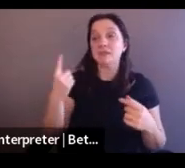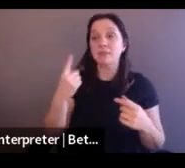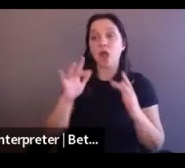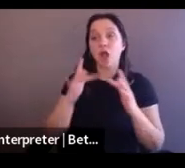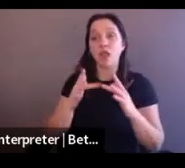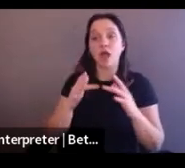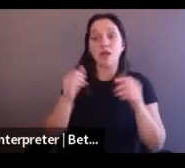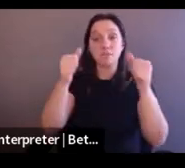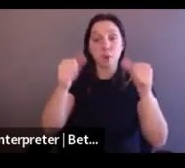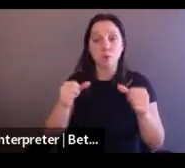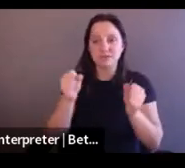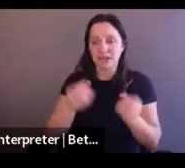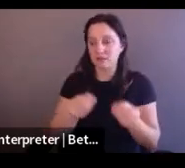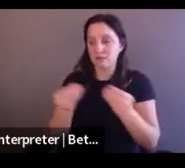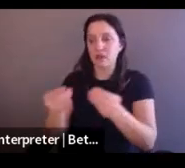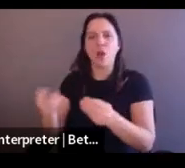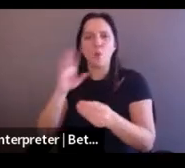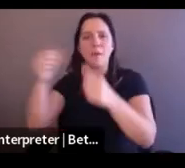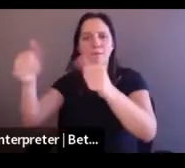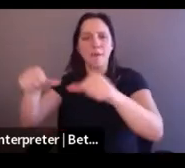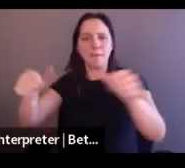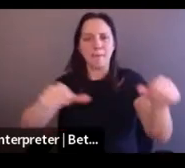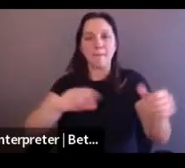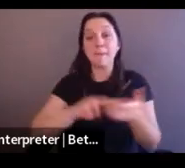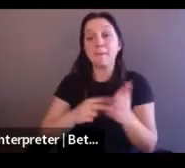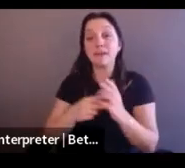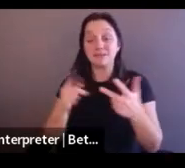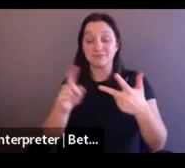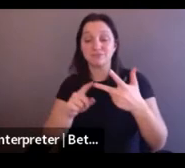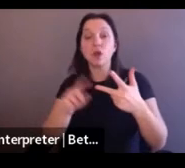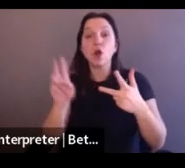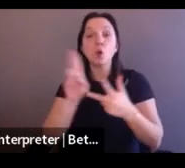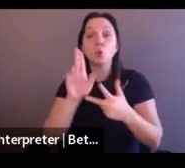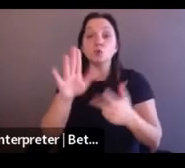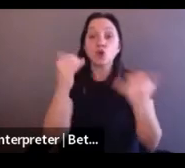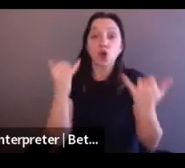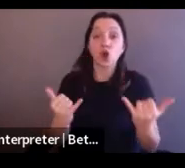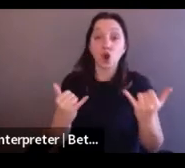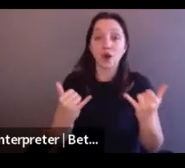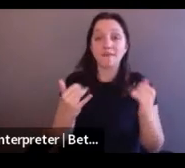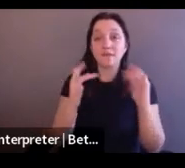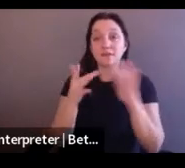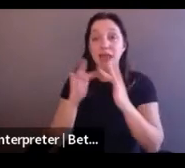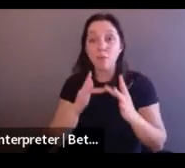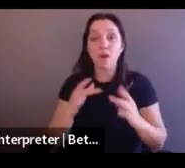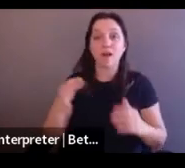letting your current volunteers and current sort of networks and supporters know about these